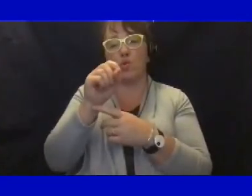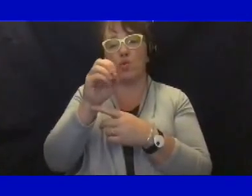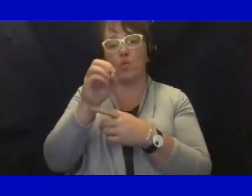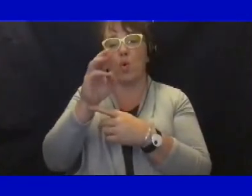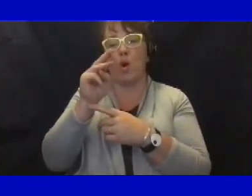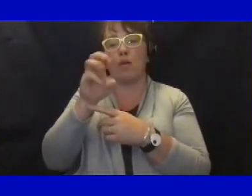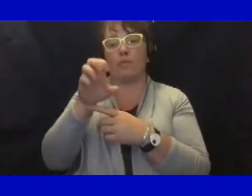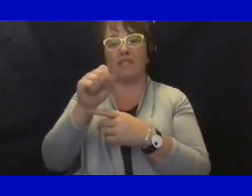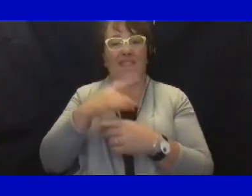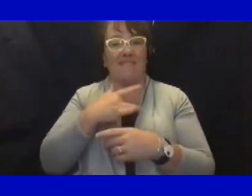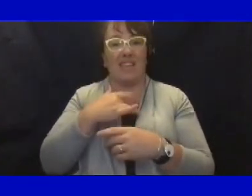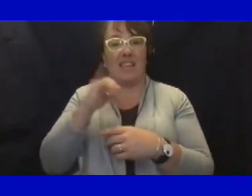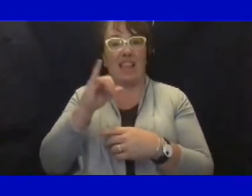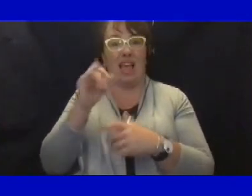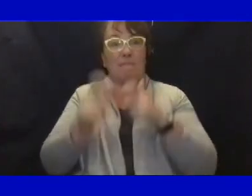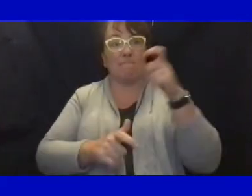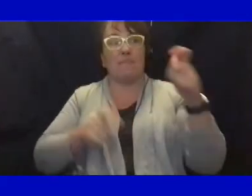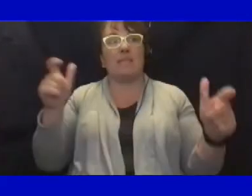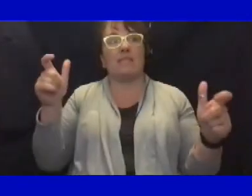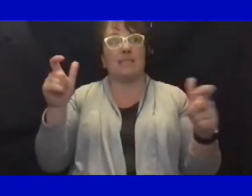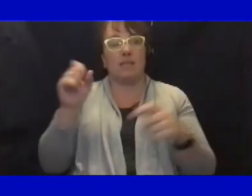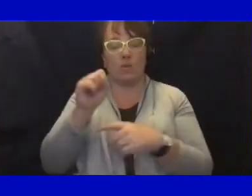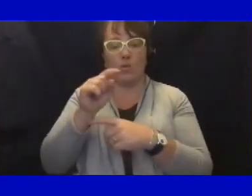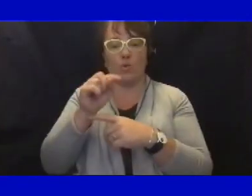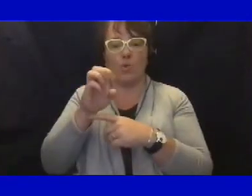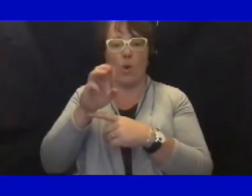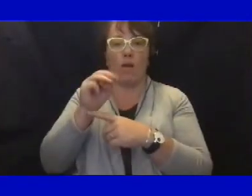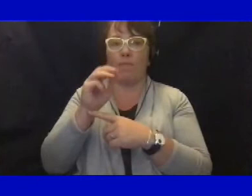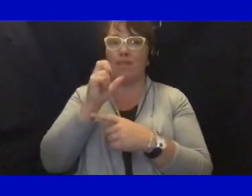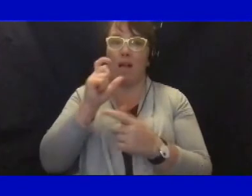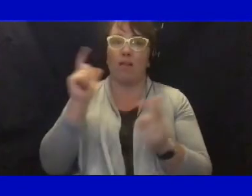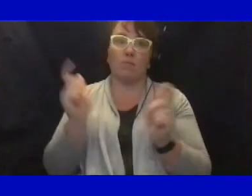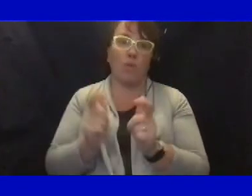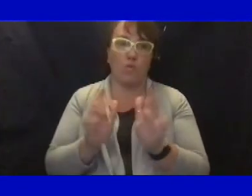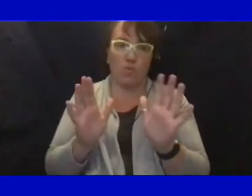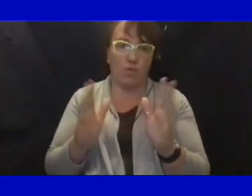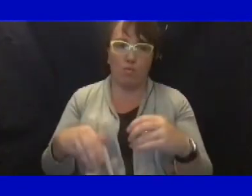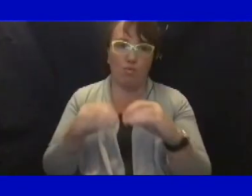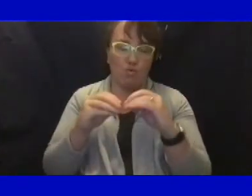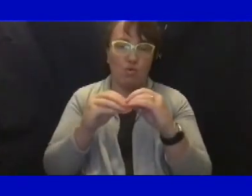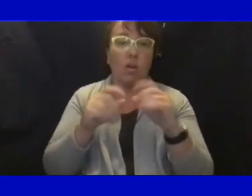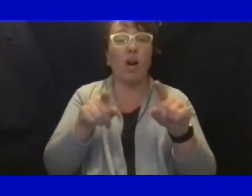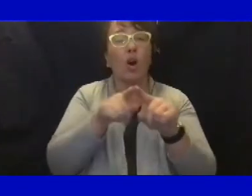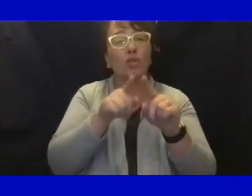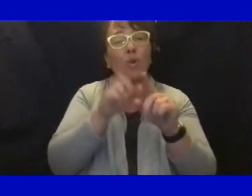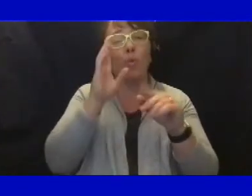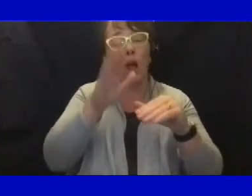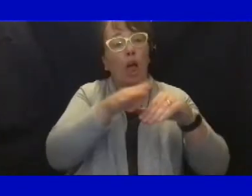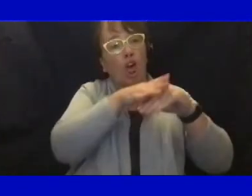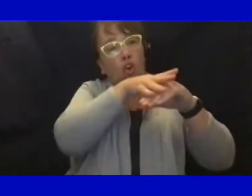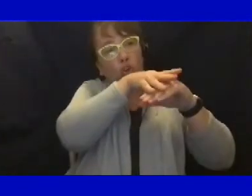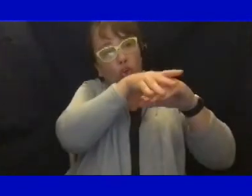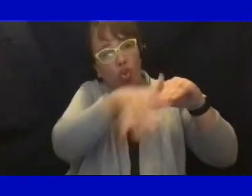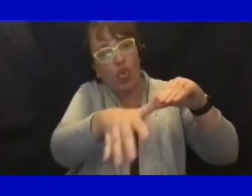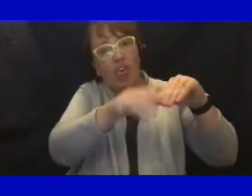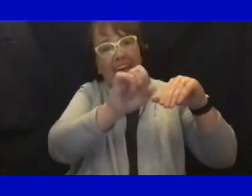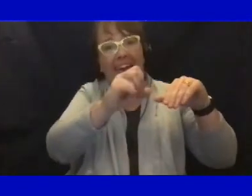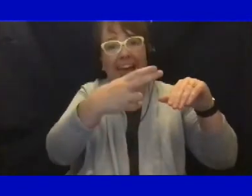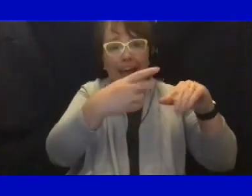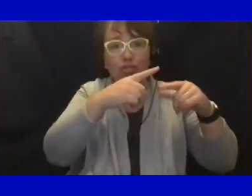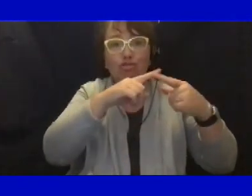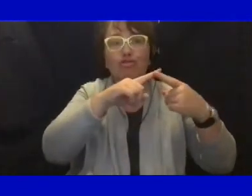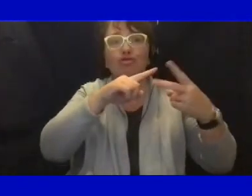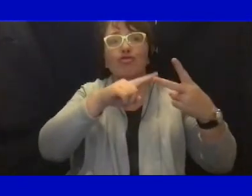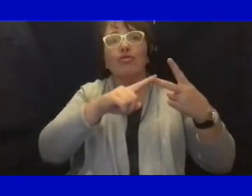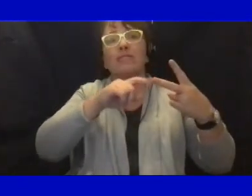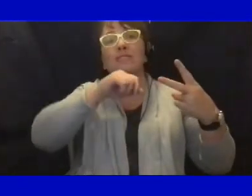not just the water. You're also going to be bringing down with it the ash, the burnt vegetation, the soils and the sediment in